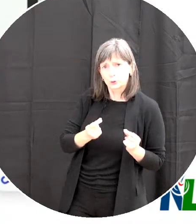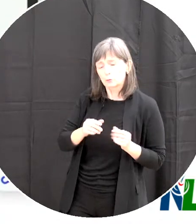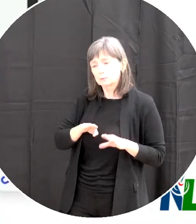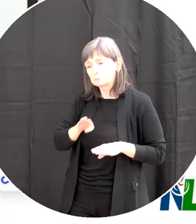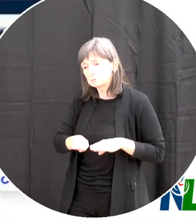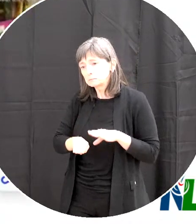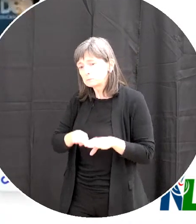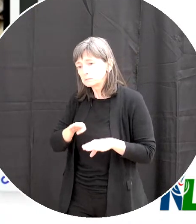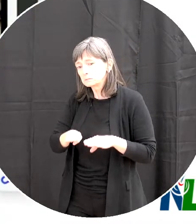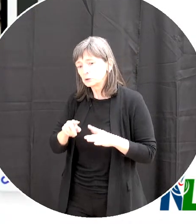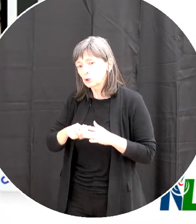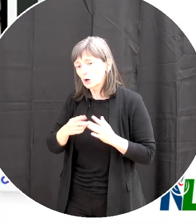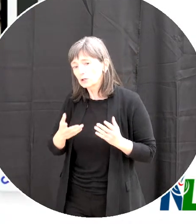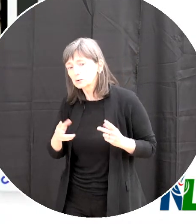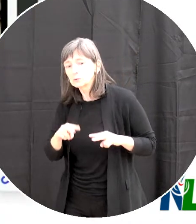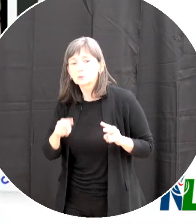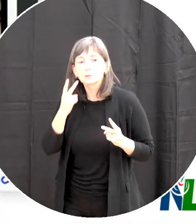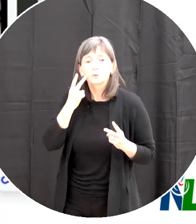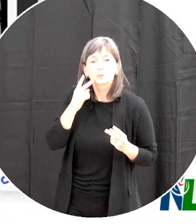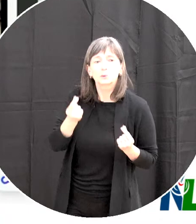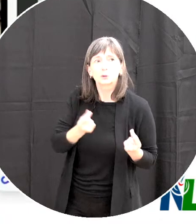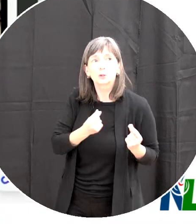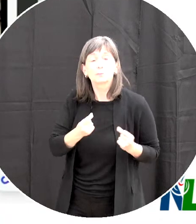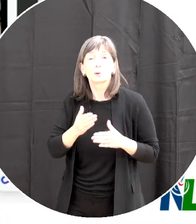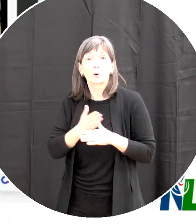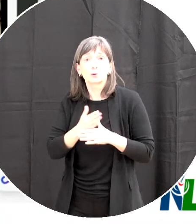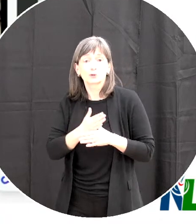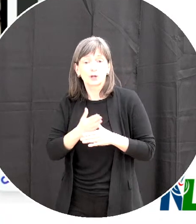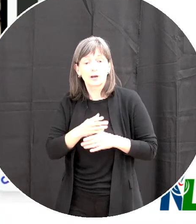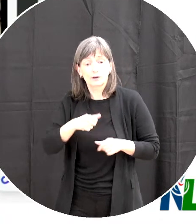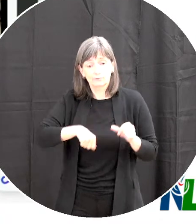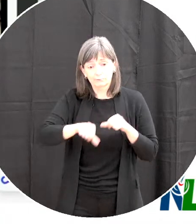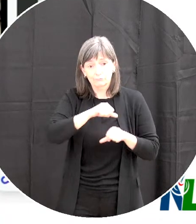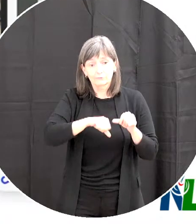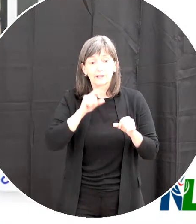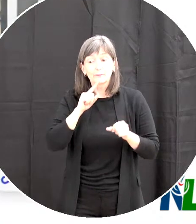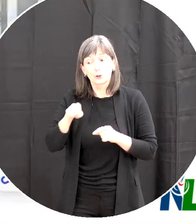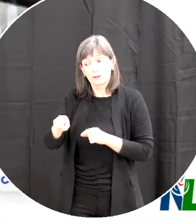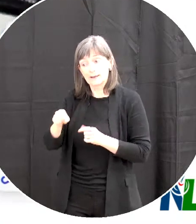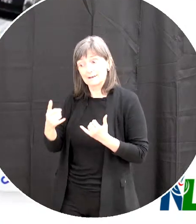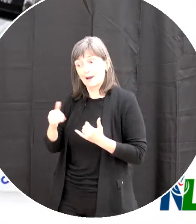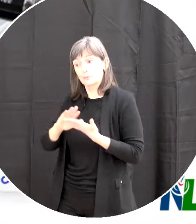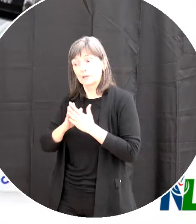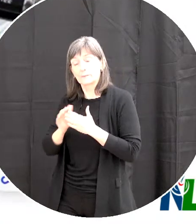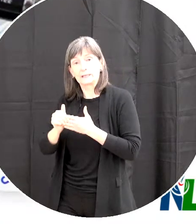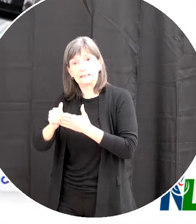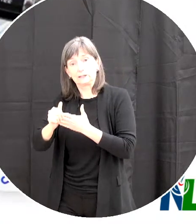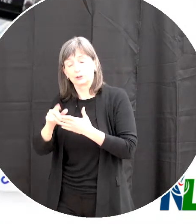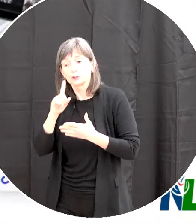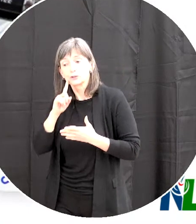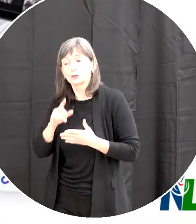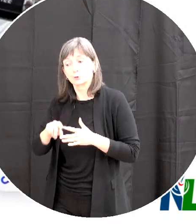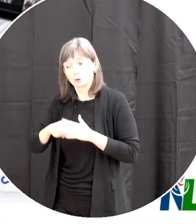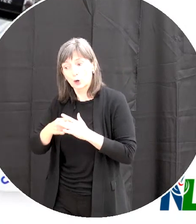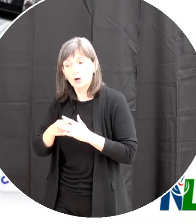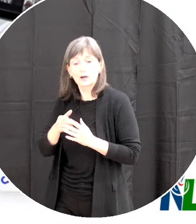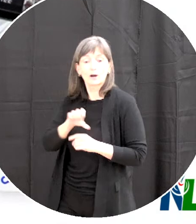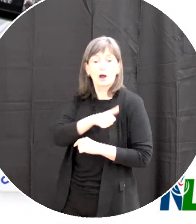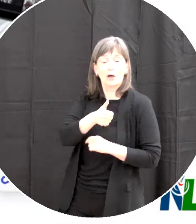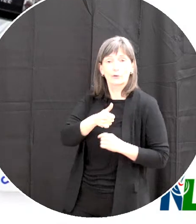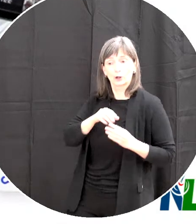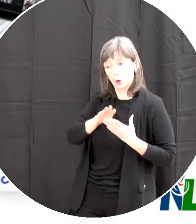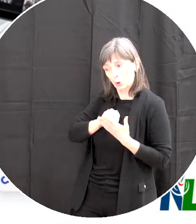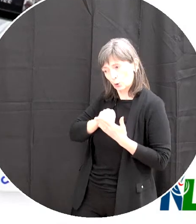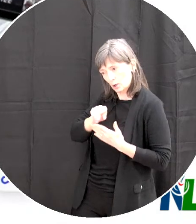our wins, but also share with others so they can learn from our trailblazers. Creating multiple means for these innovators